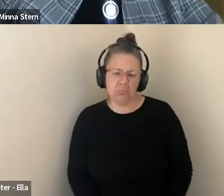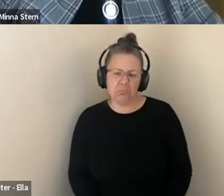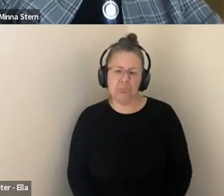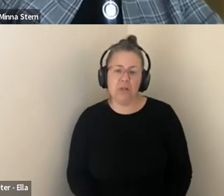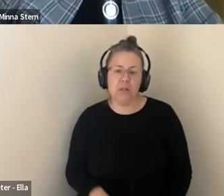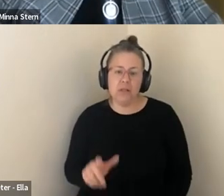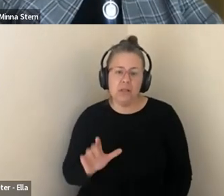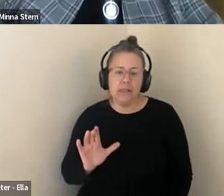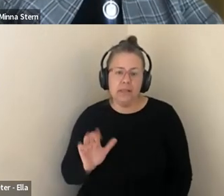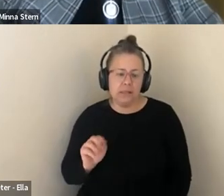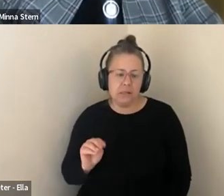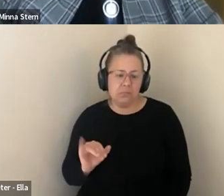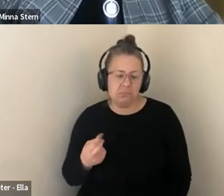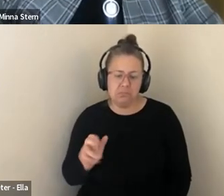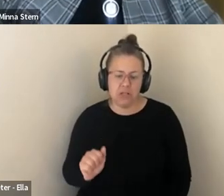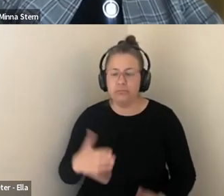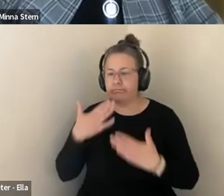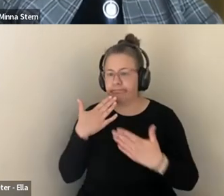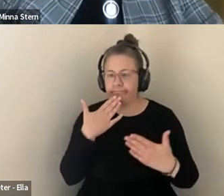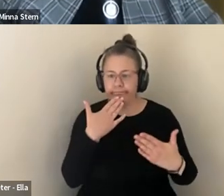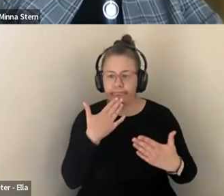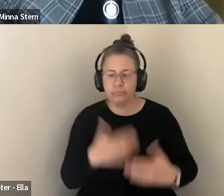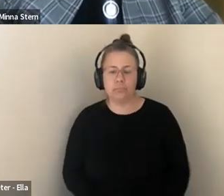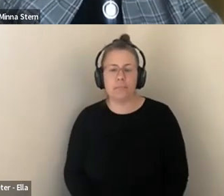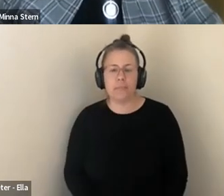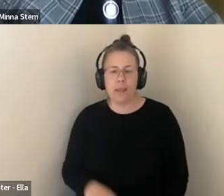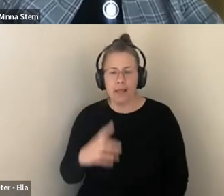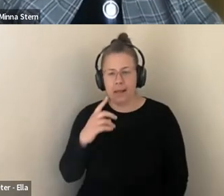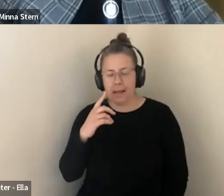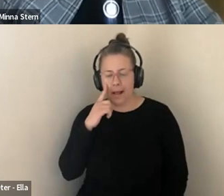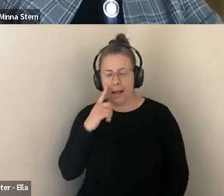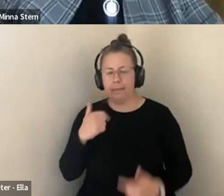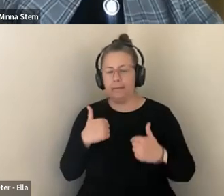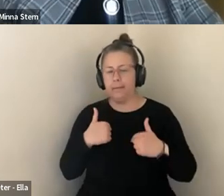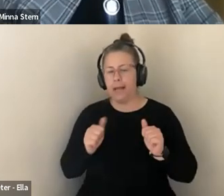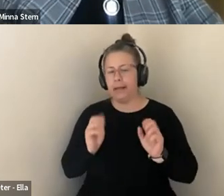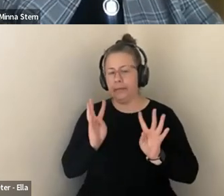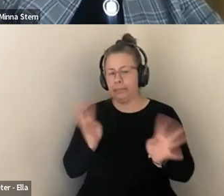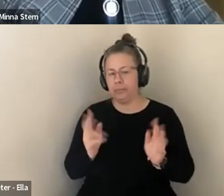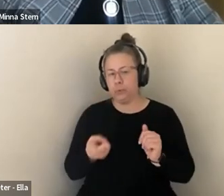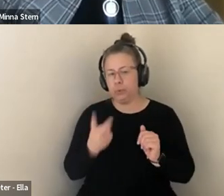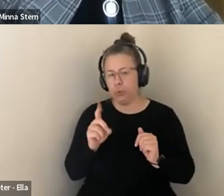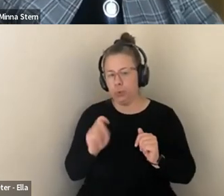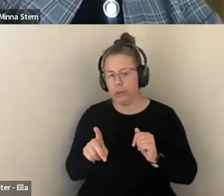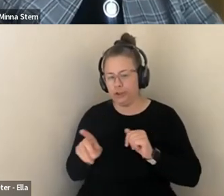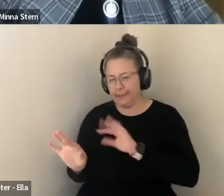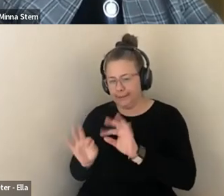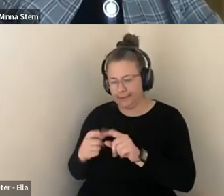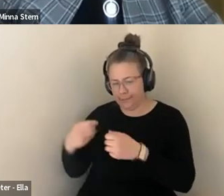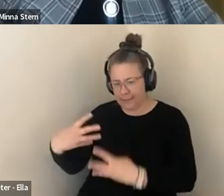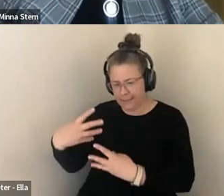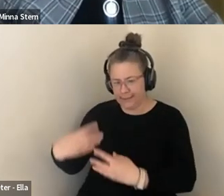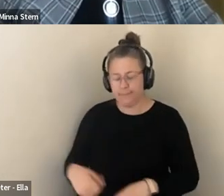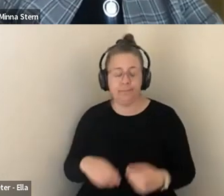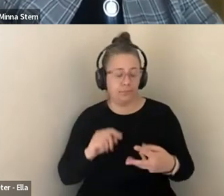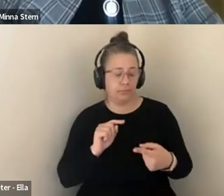I think there's two questions that I can kind of put together. The first was, how can the research community